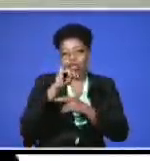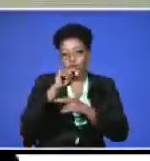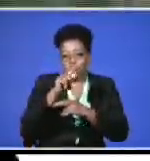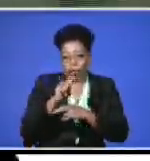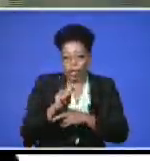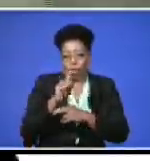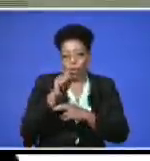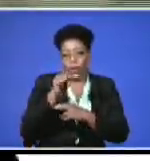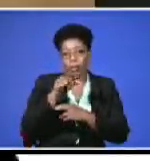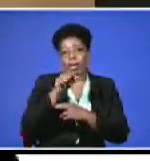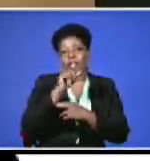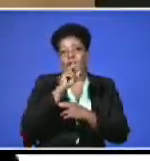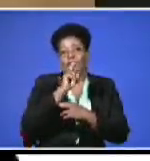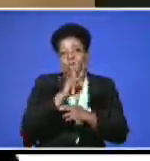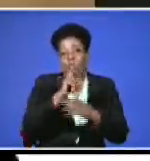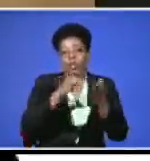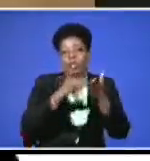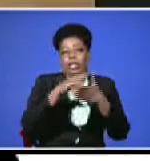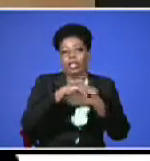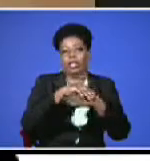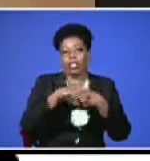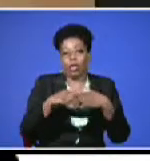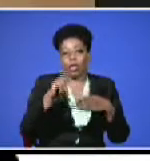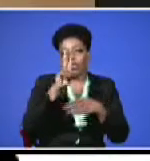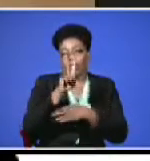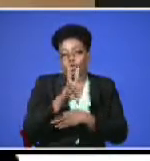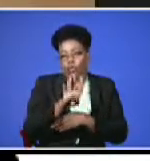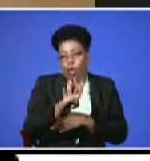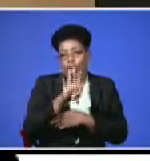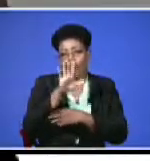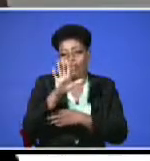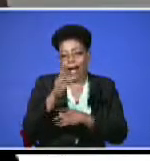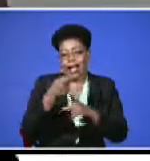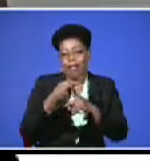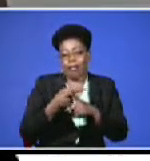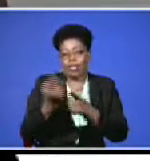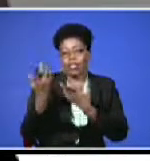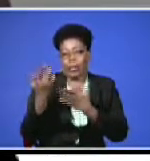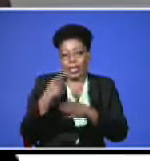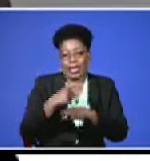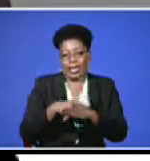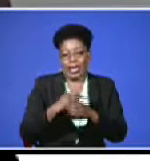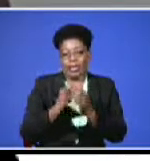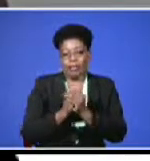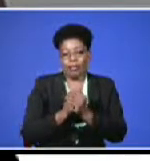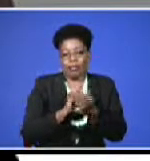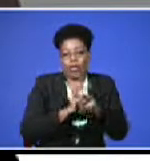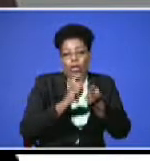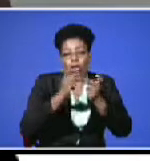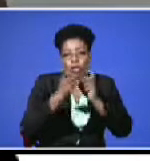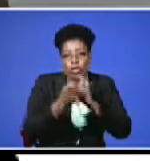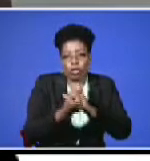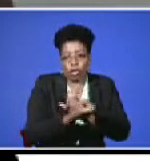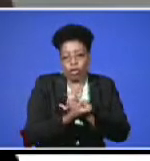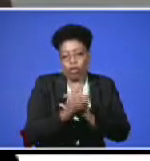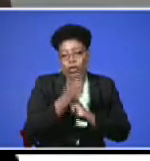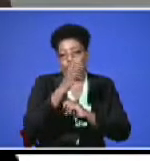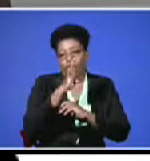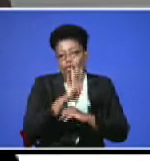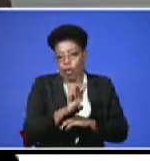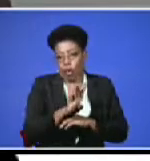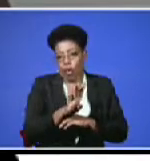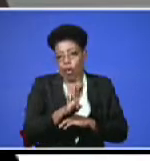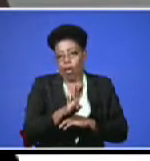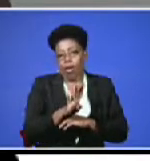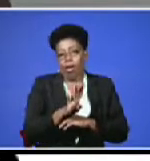$1.2 million, and a 4 to 5 month wait. Now find ourselves having replaced one of the 4 chillers to